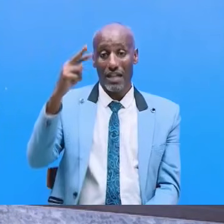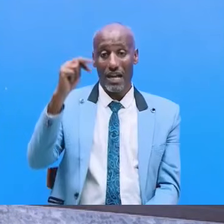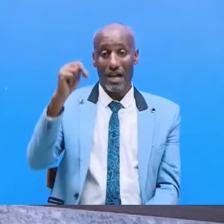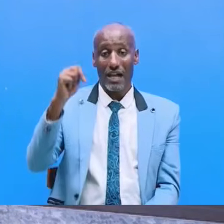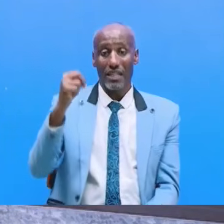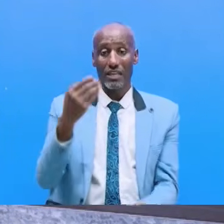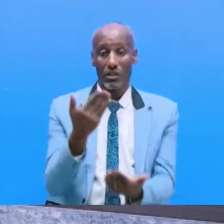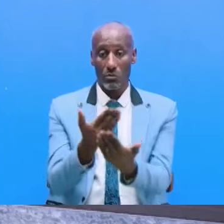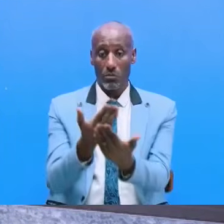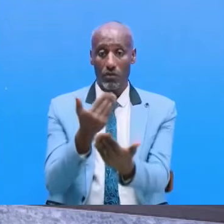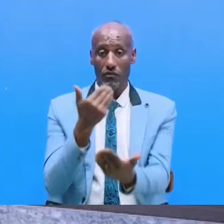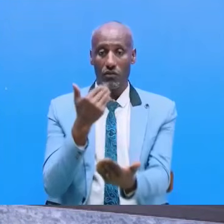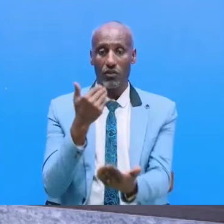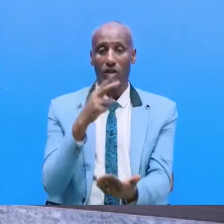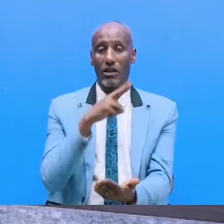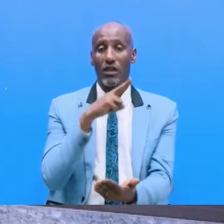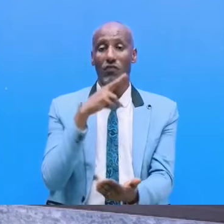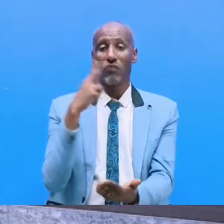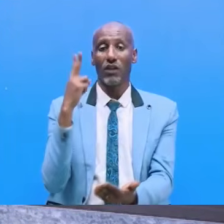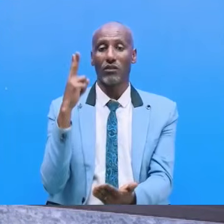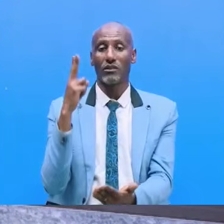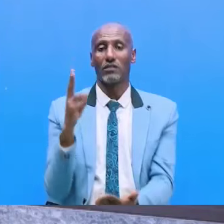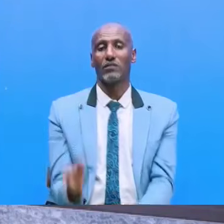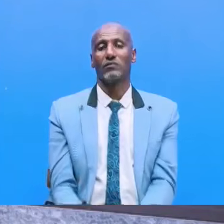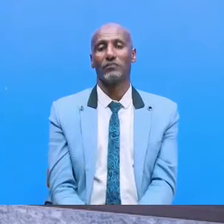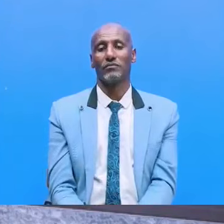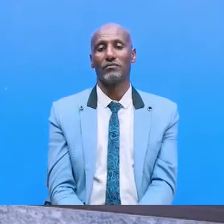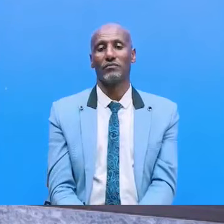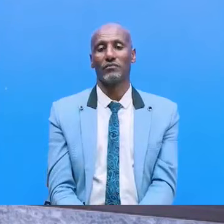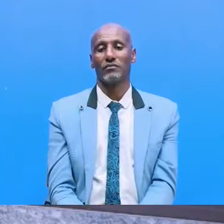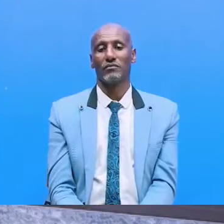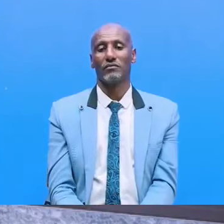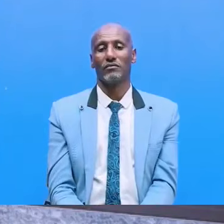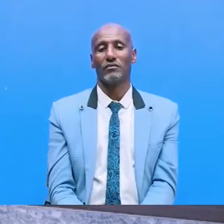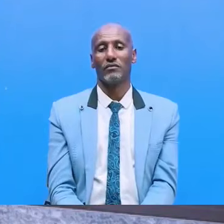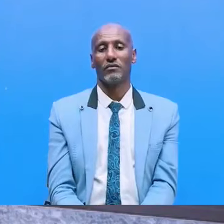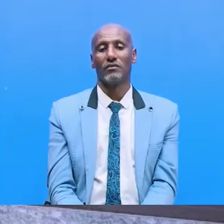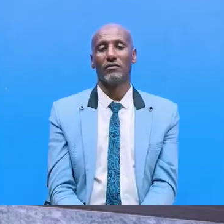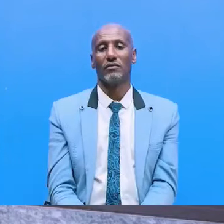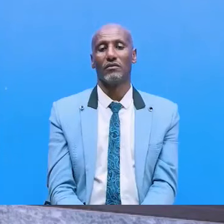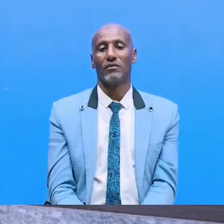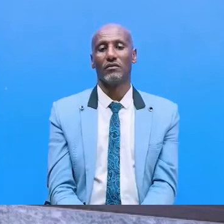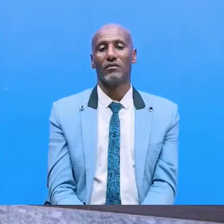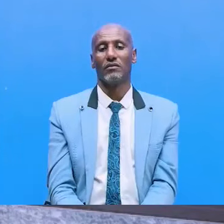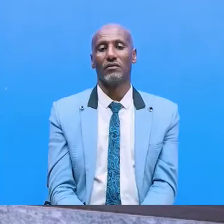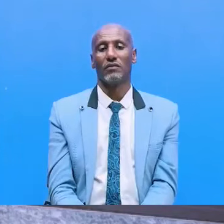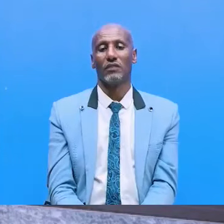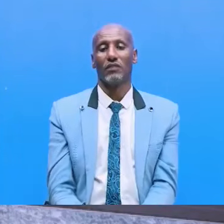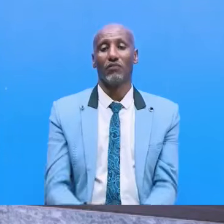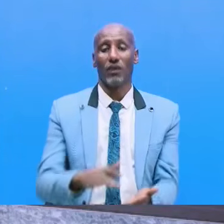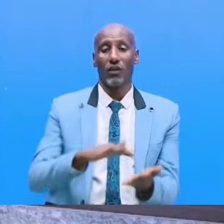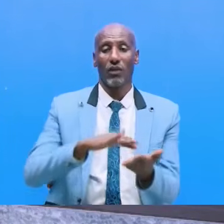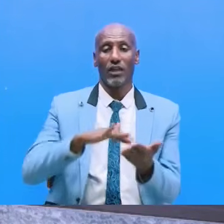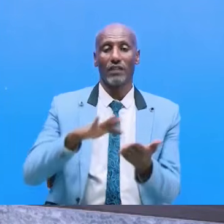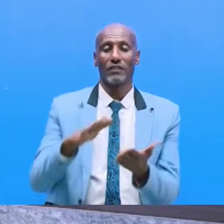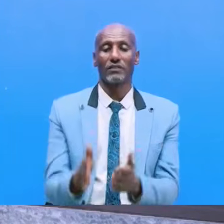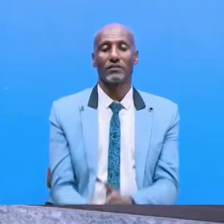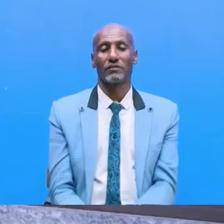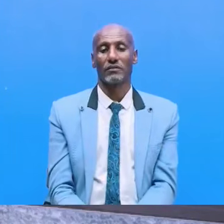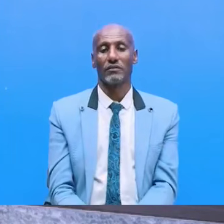always before with what? Before vowel letters.